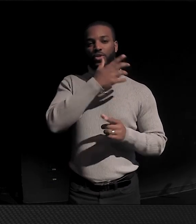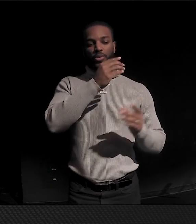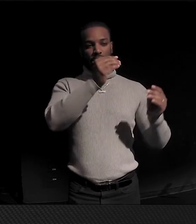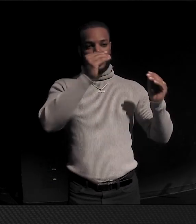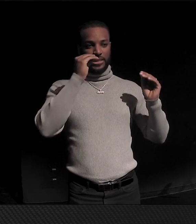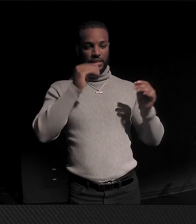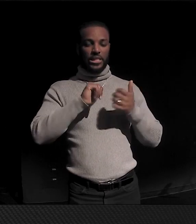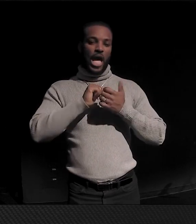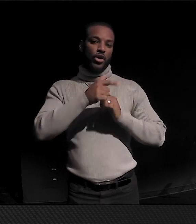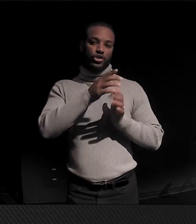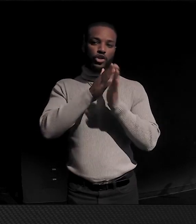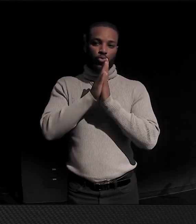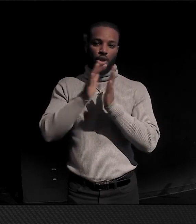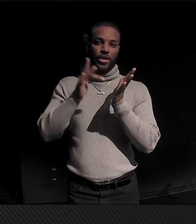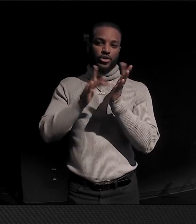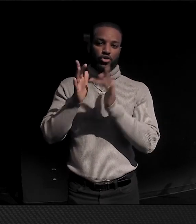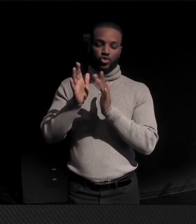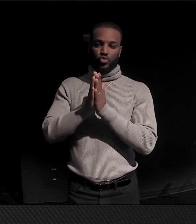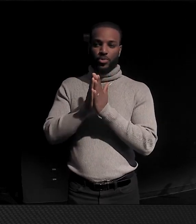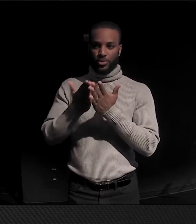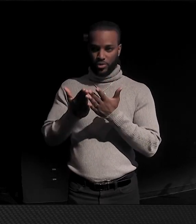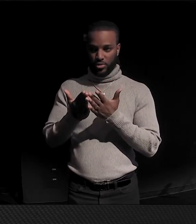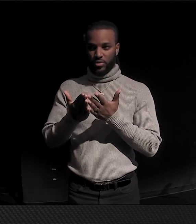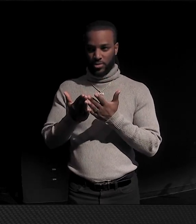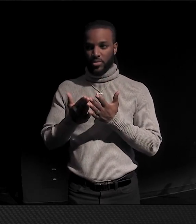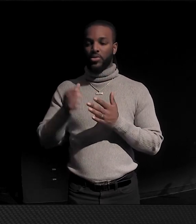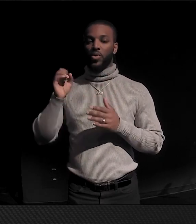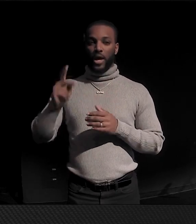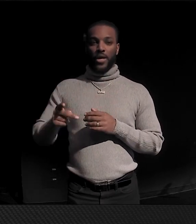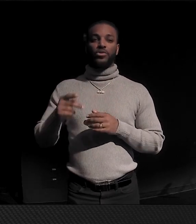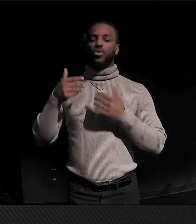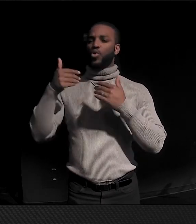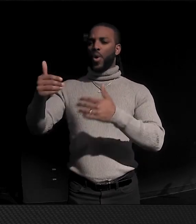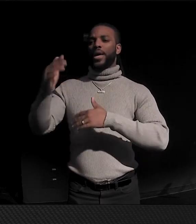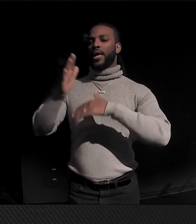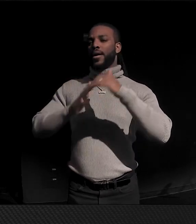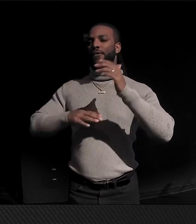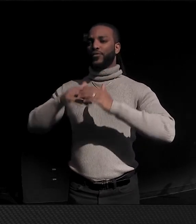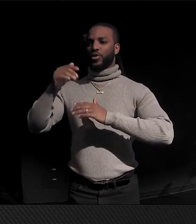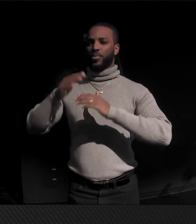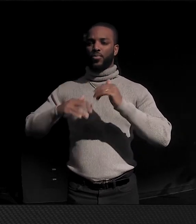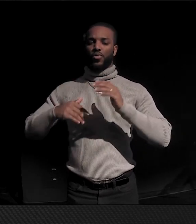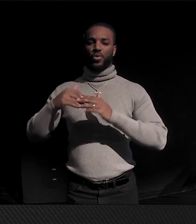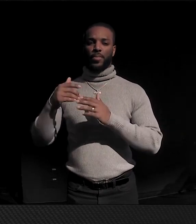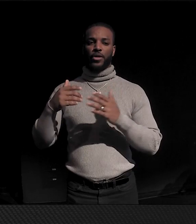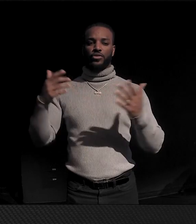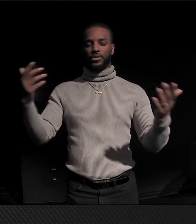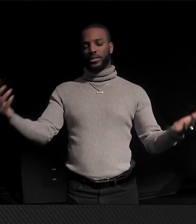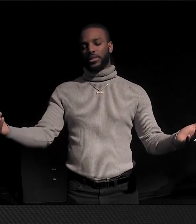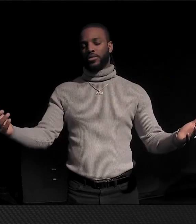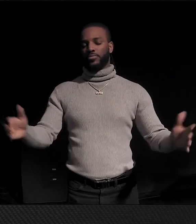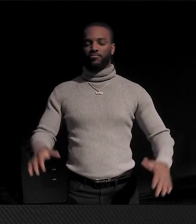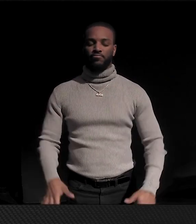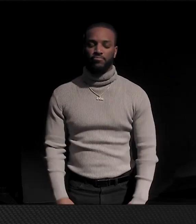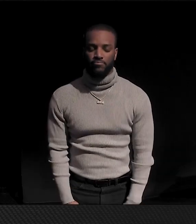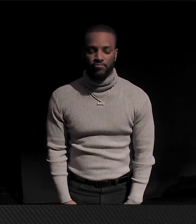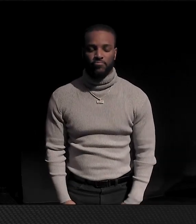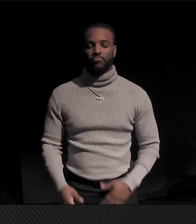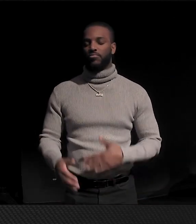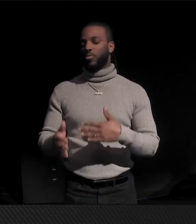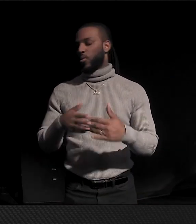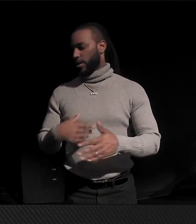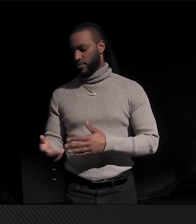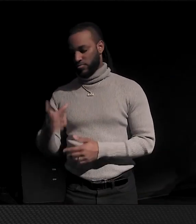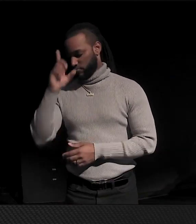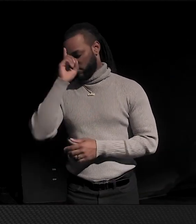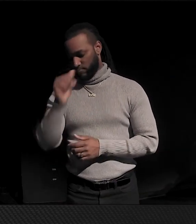prays Scripture from Philippians 2. So if you want to get comfortable, get in a posture, of stillness. Kind of put your hands on your knees, maybe open